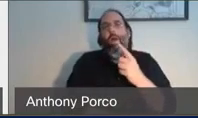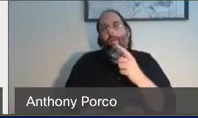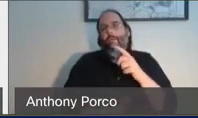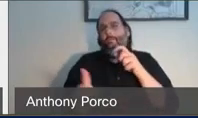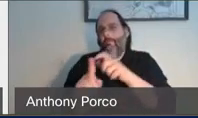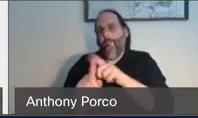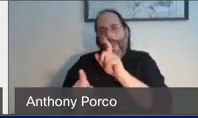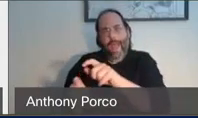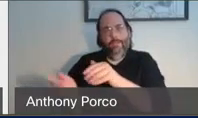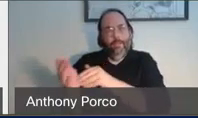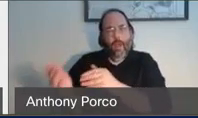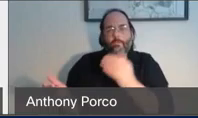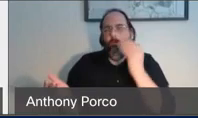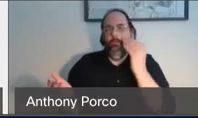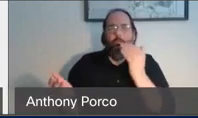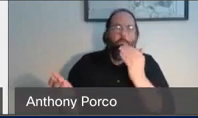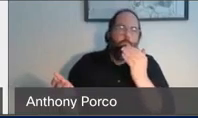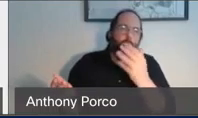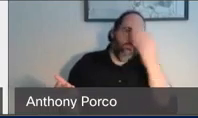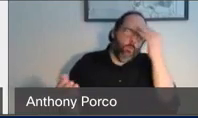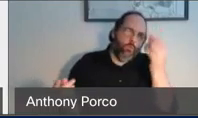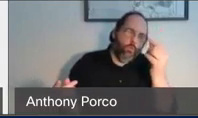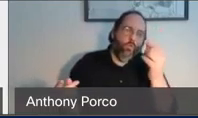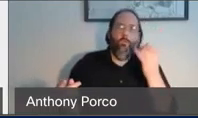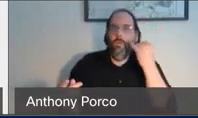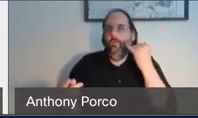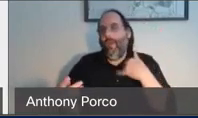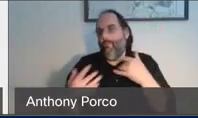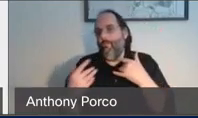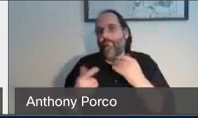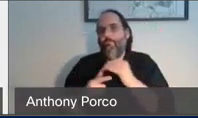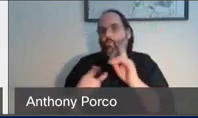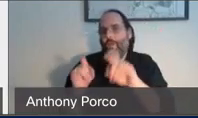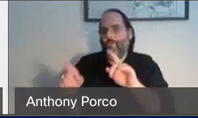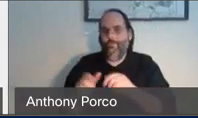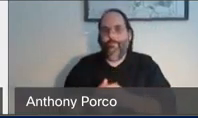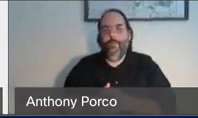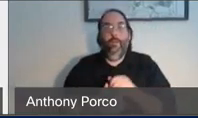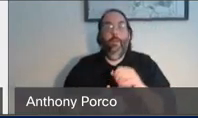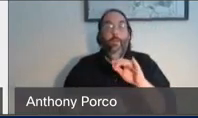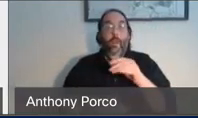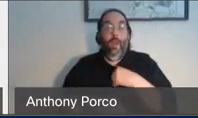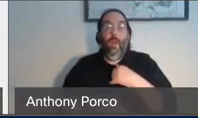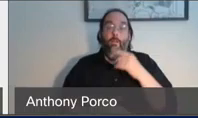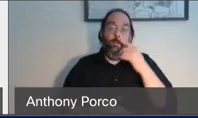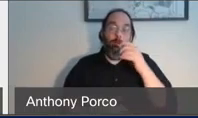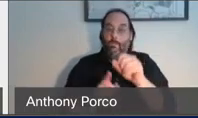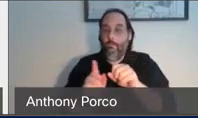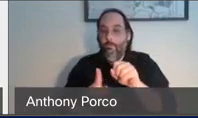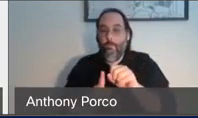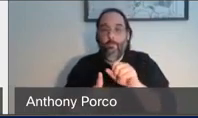out next steps if you have any concerns or any questions. And if you have seasonal or